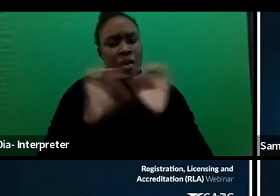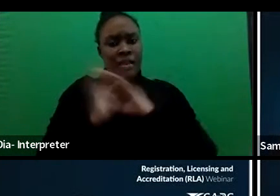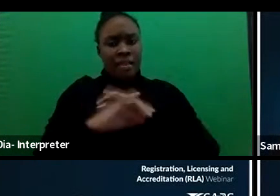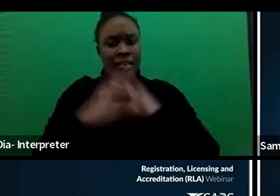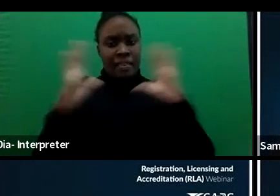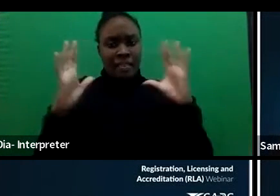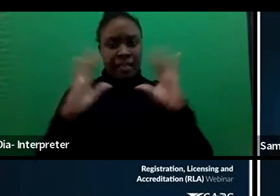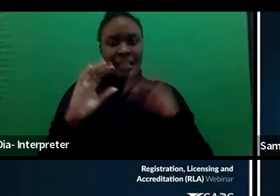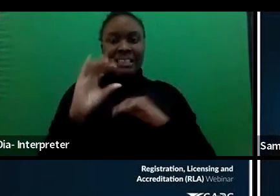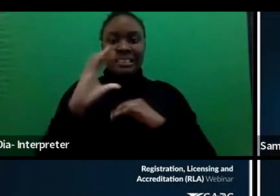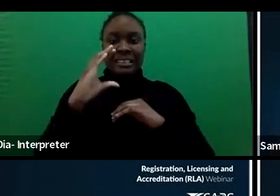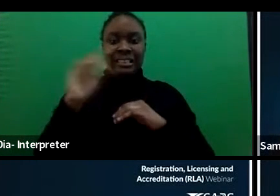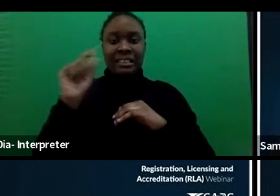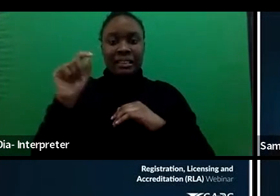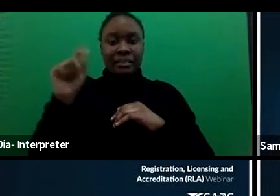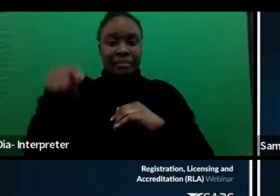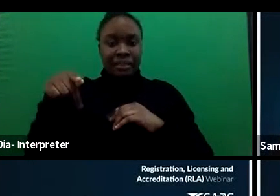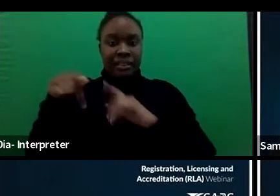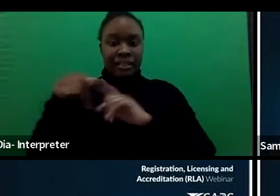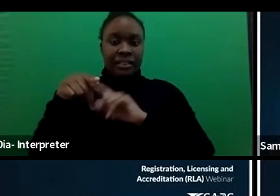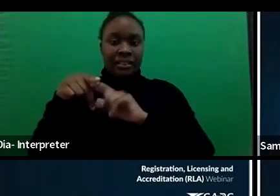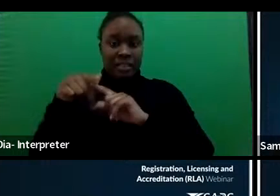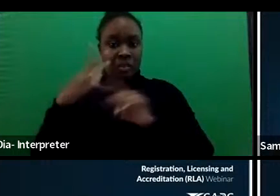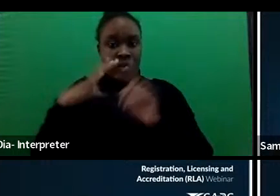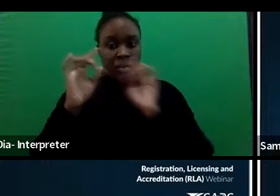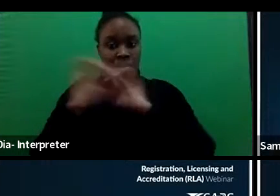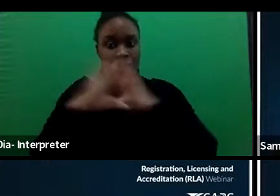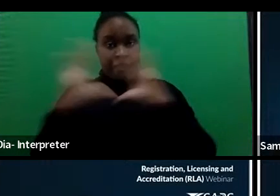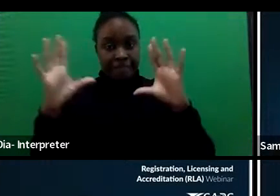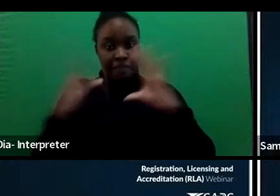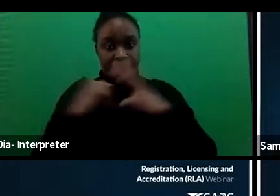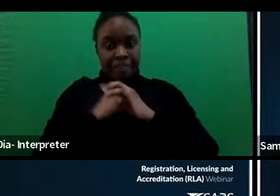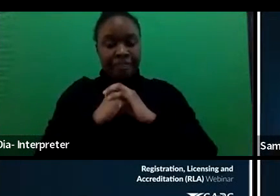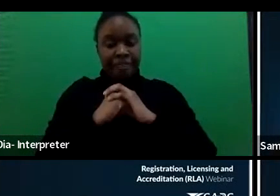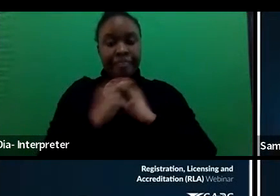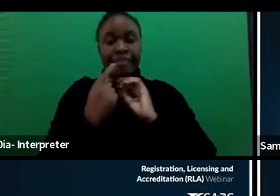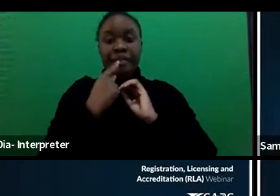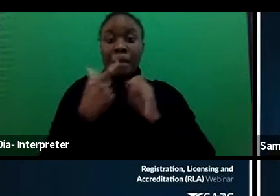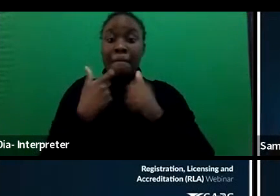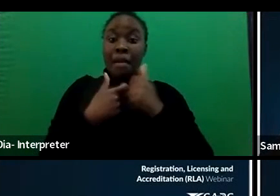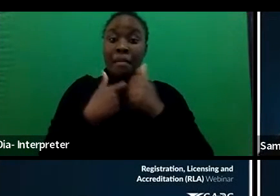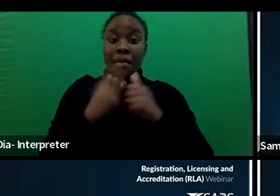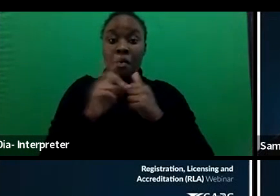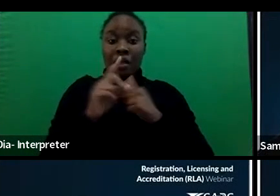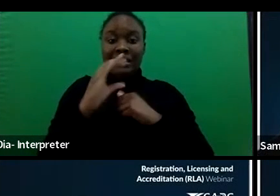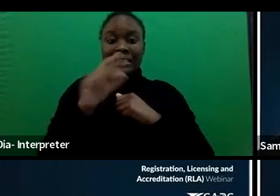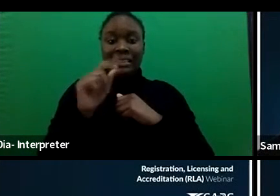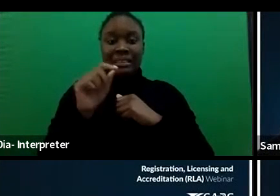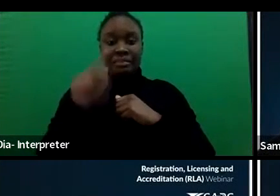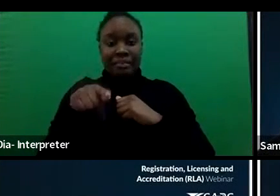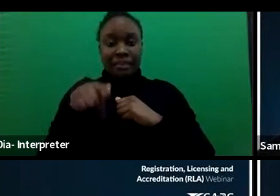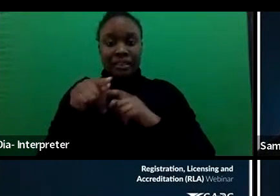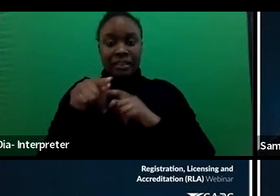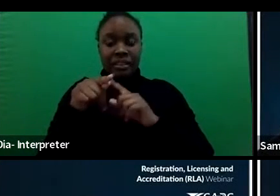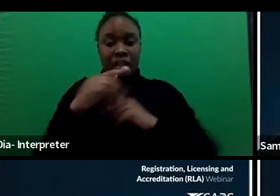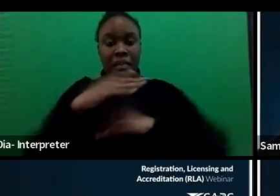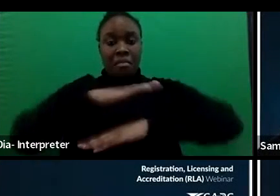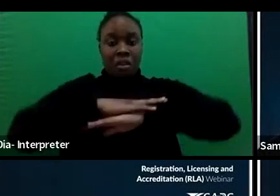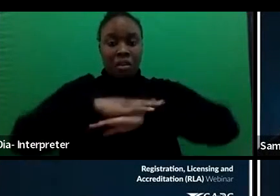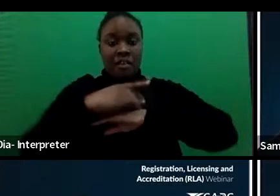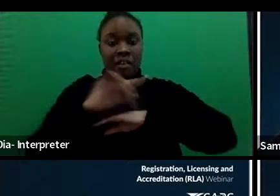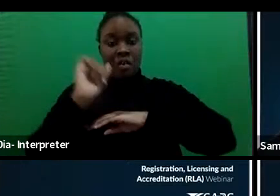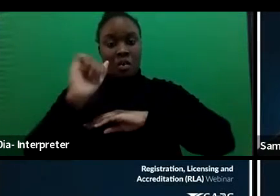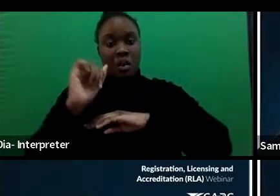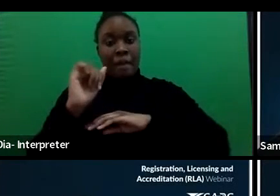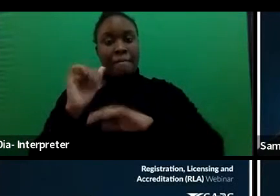the CTP. And the question says, our problem is that our CTP portal for our principal carrier has been